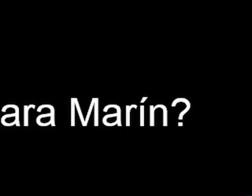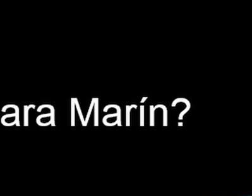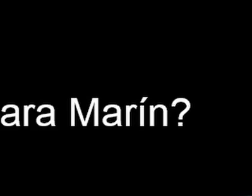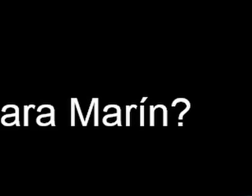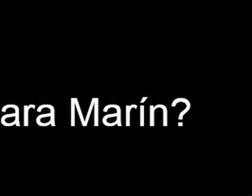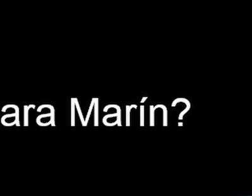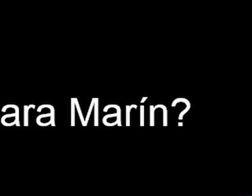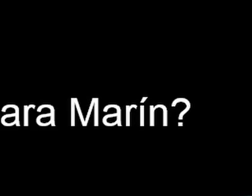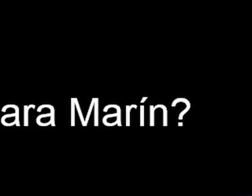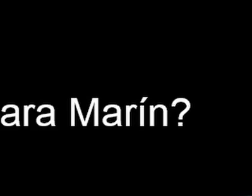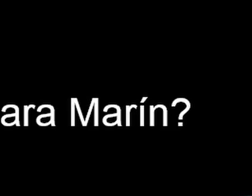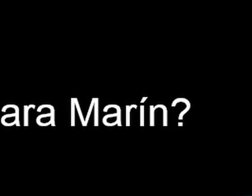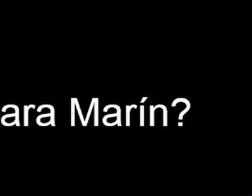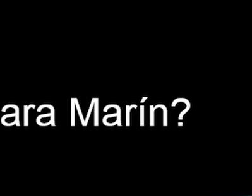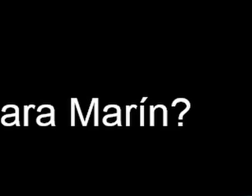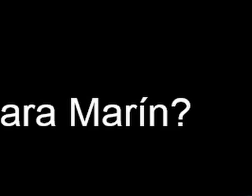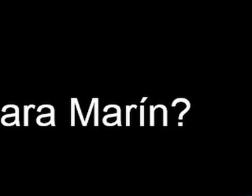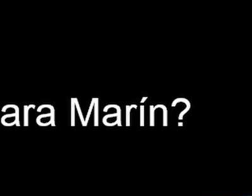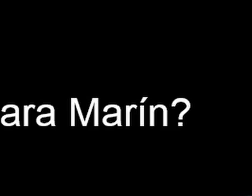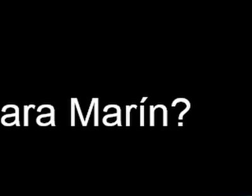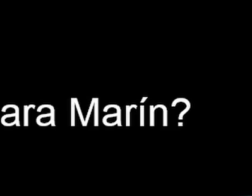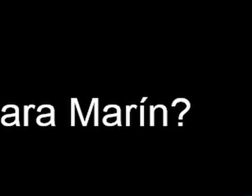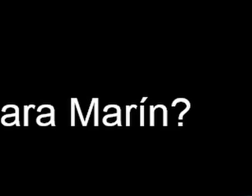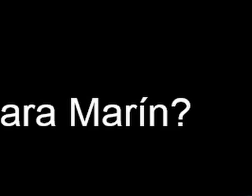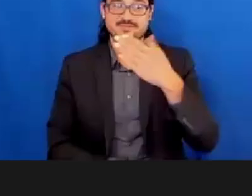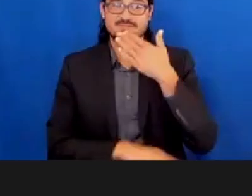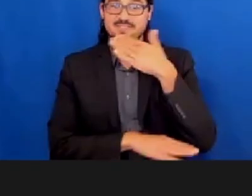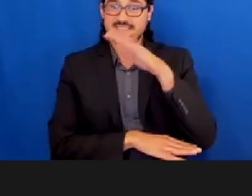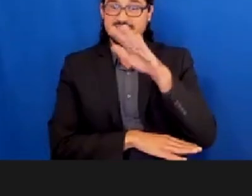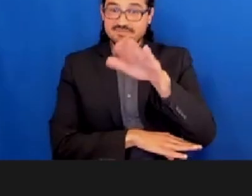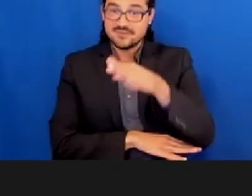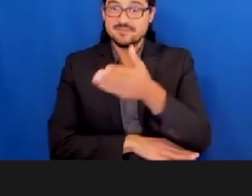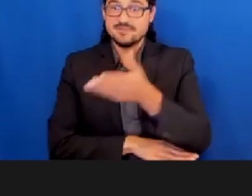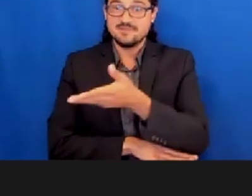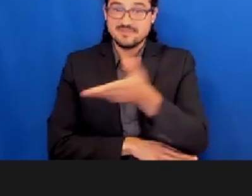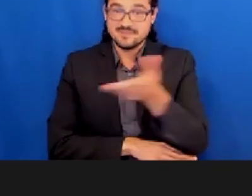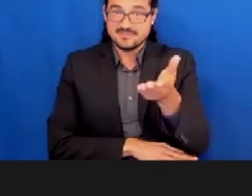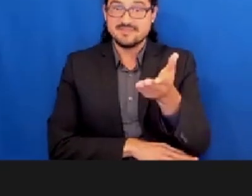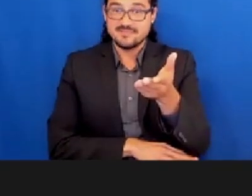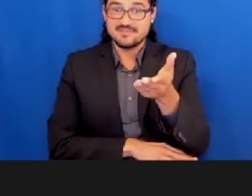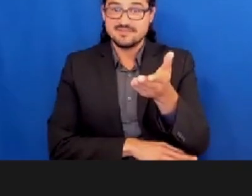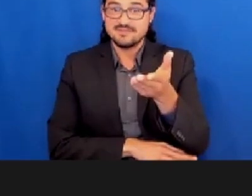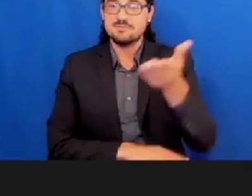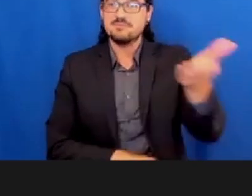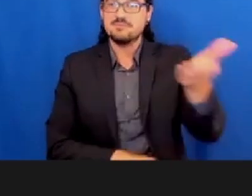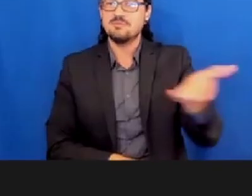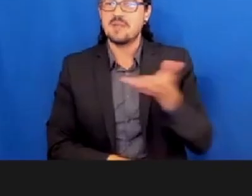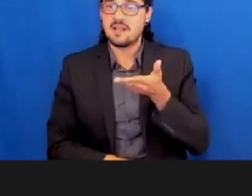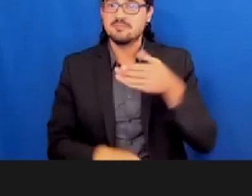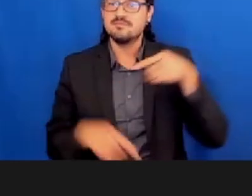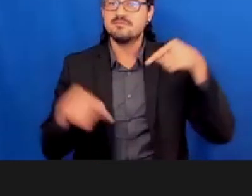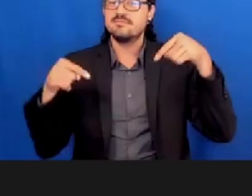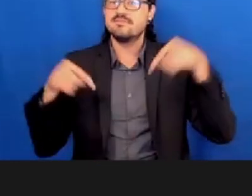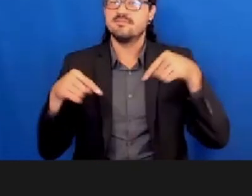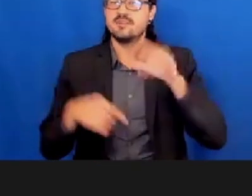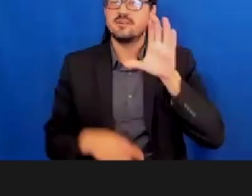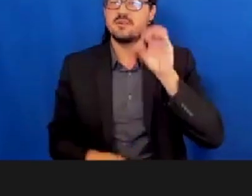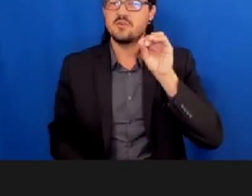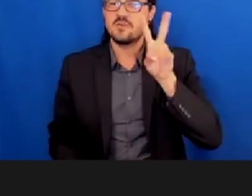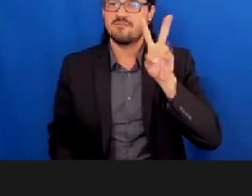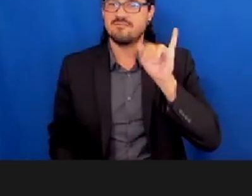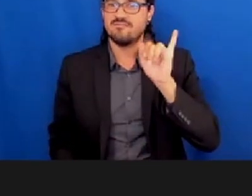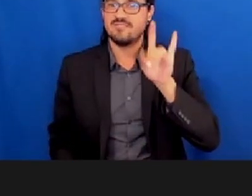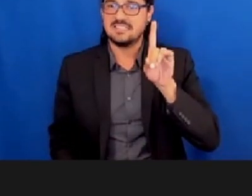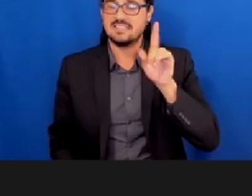Good afternoon and welcome to this COVID-19 Town Hall event hosted by the County of Marin and Marin Health